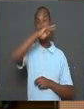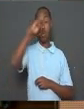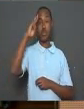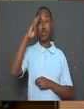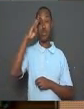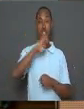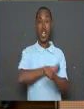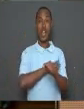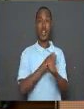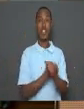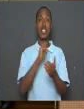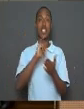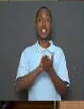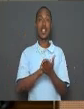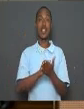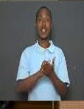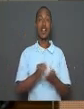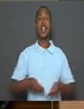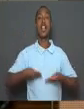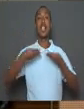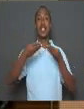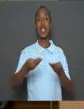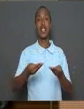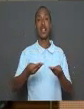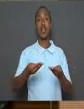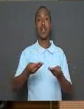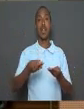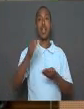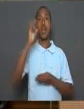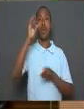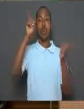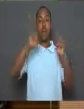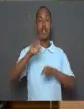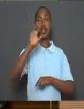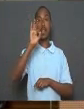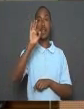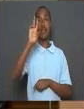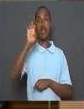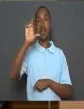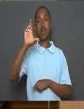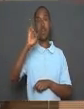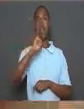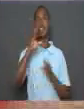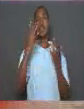the energy that is released when the fuel is burned.